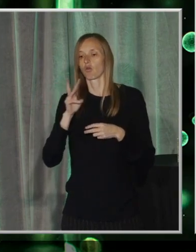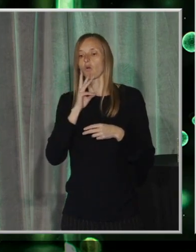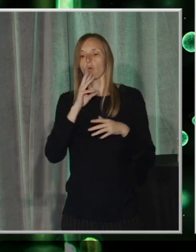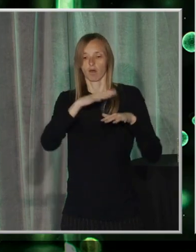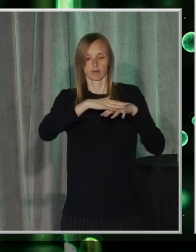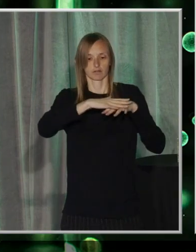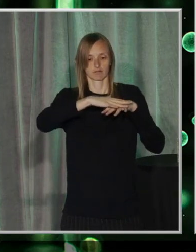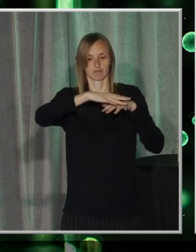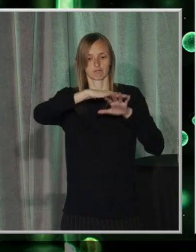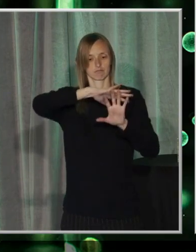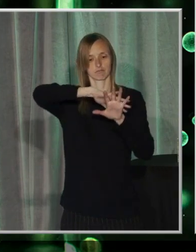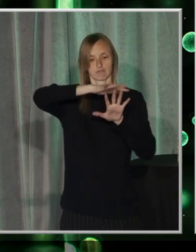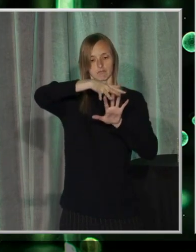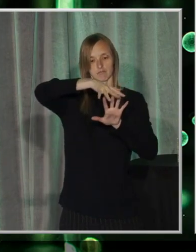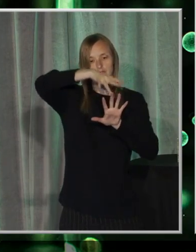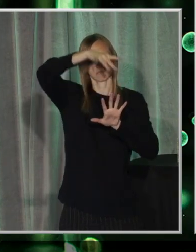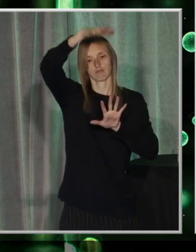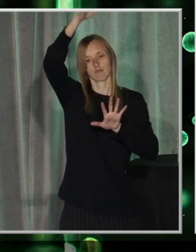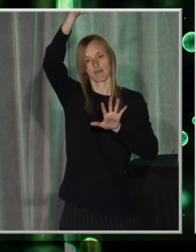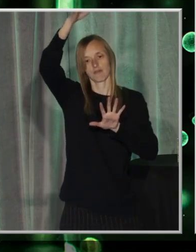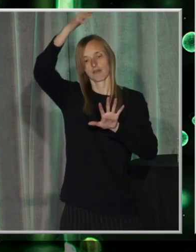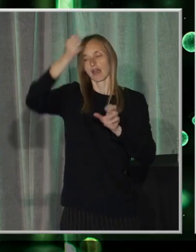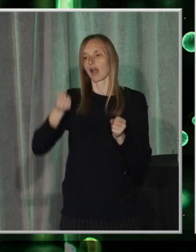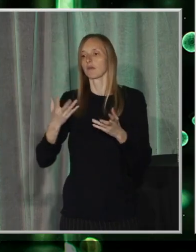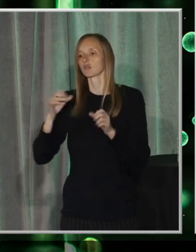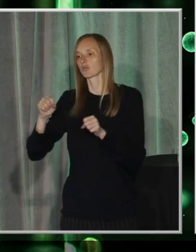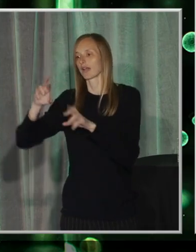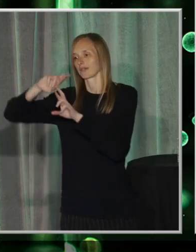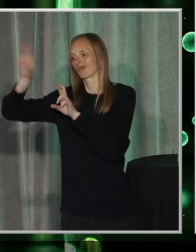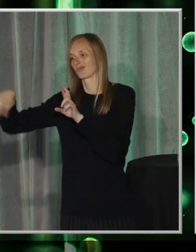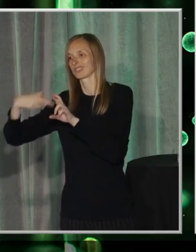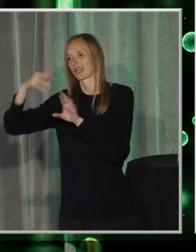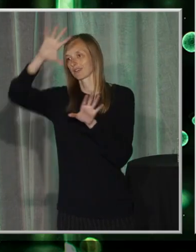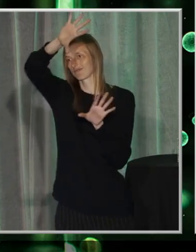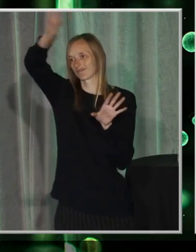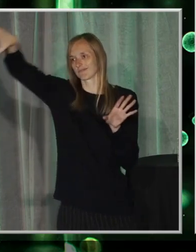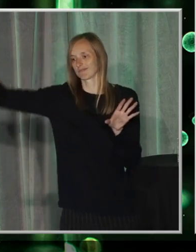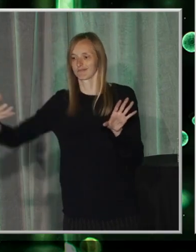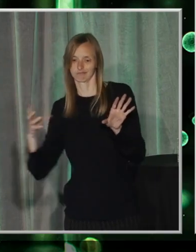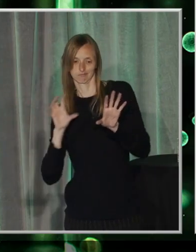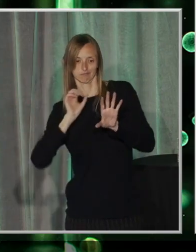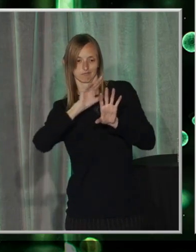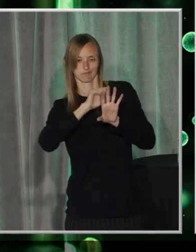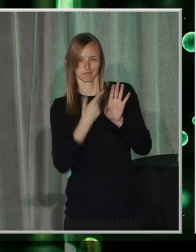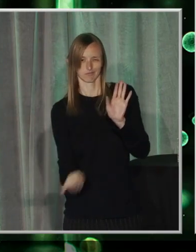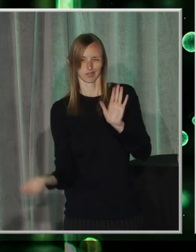of water that you then can recycle back into the cooler?